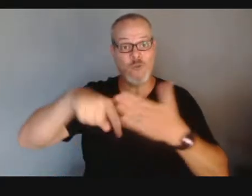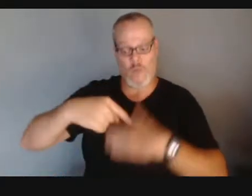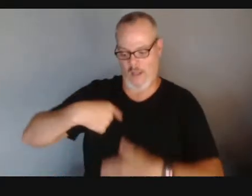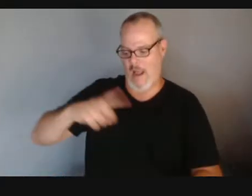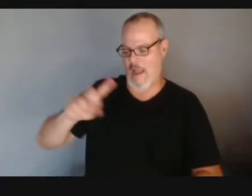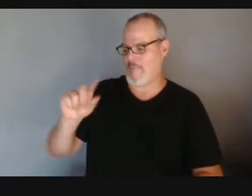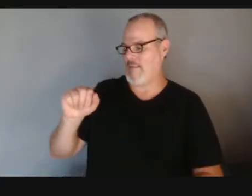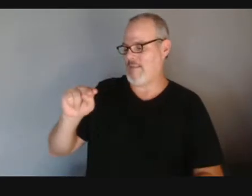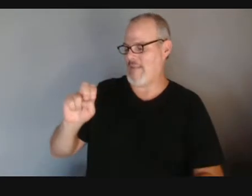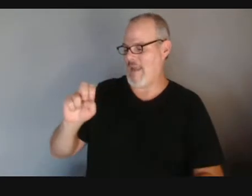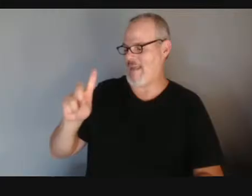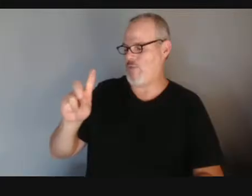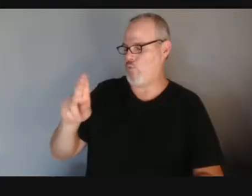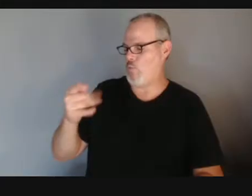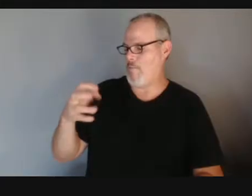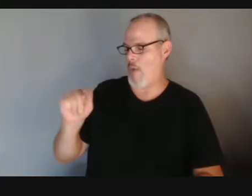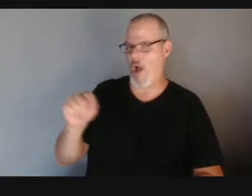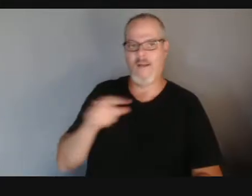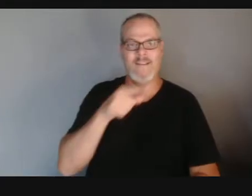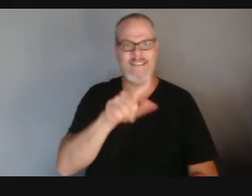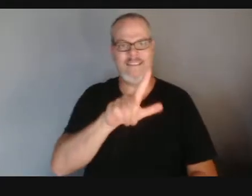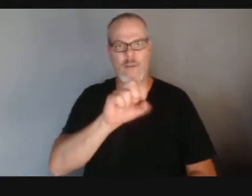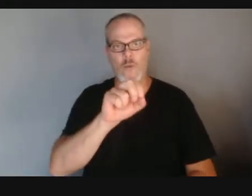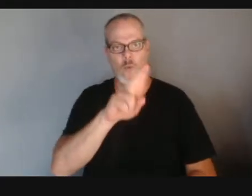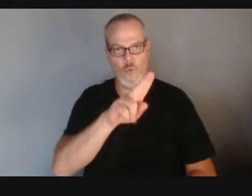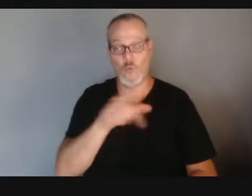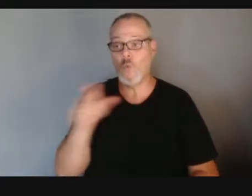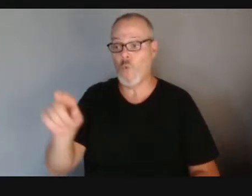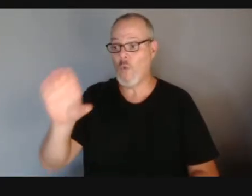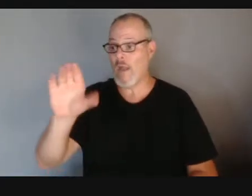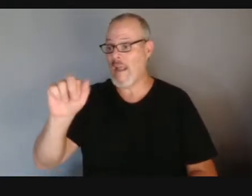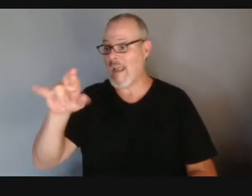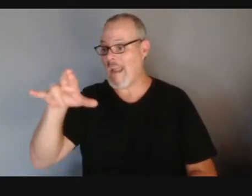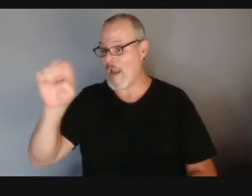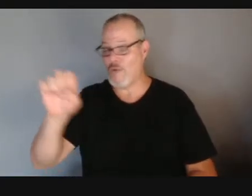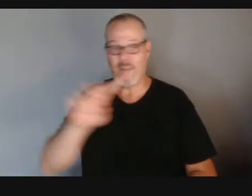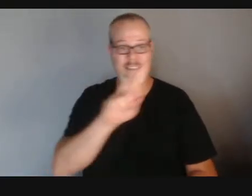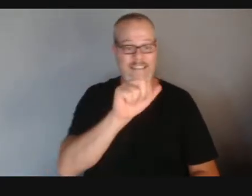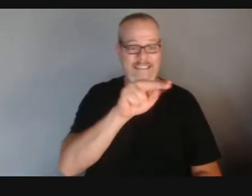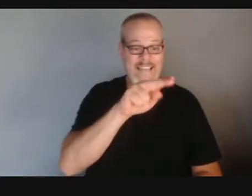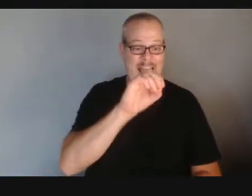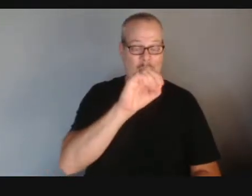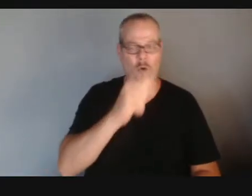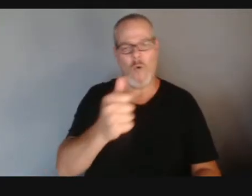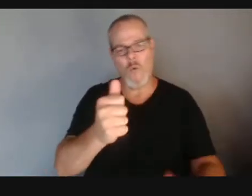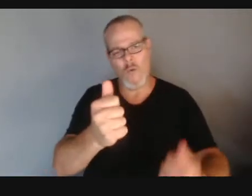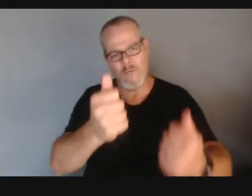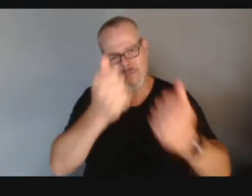DuPont. He's Lou Attori, Carrie, and Dano. Aloha, everyone.